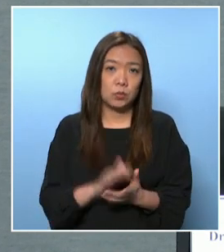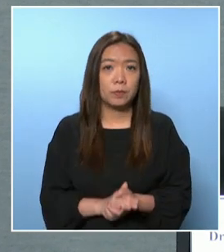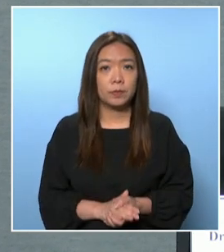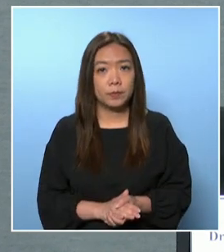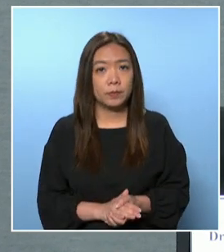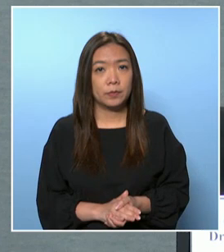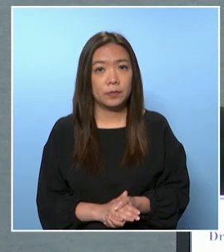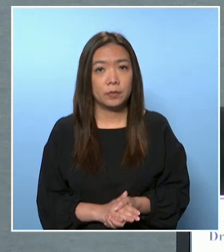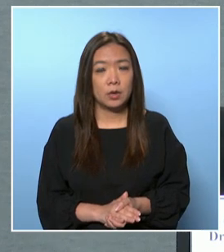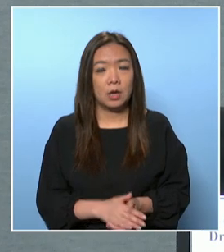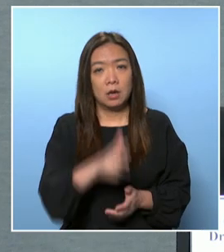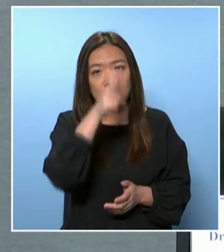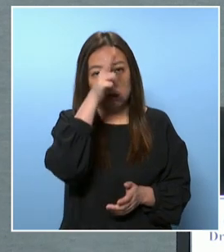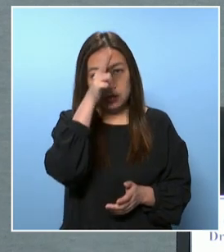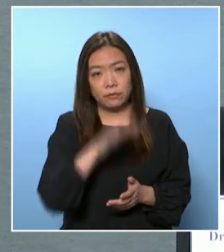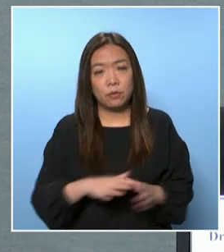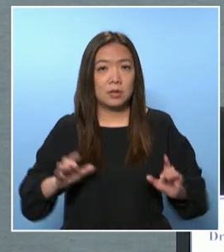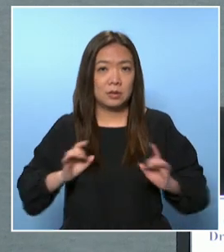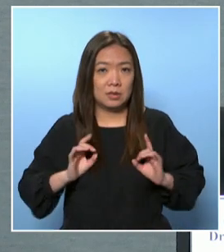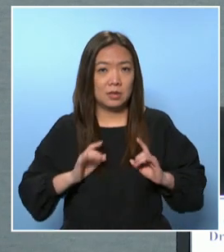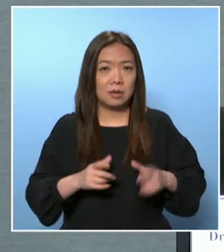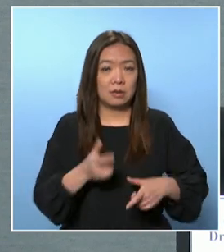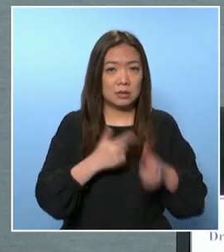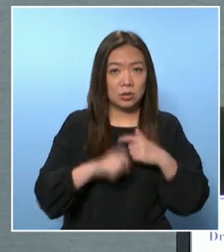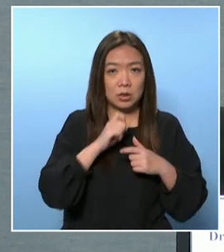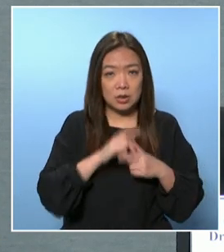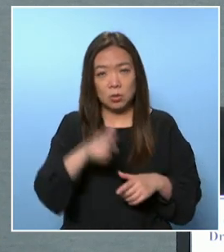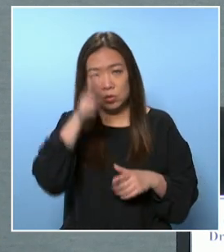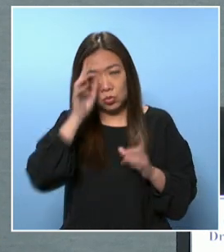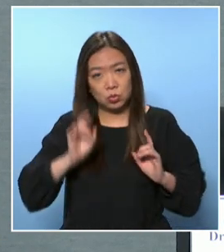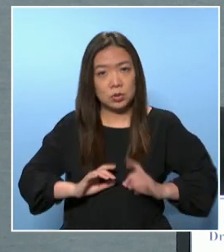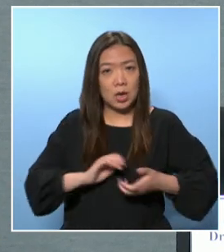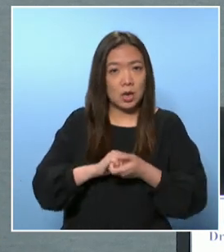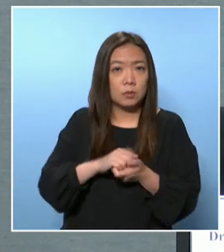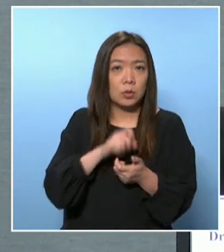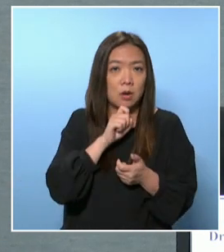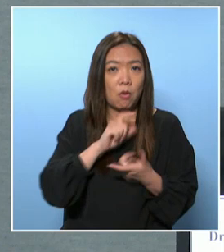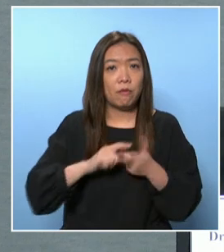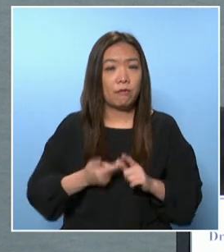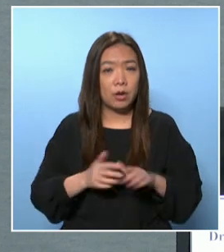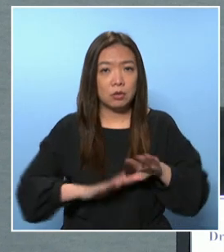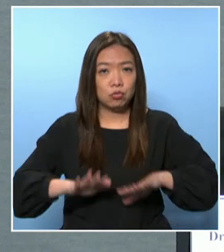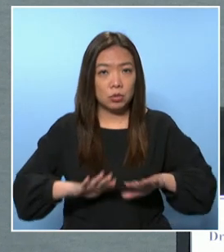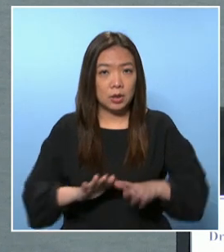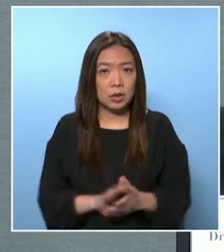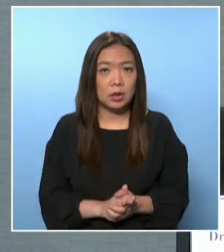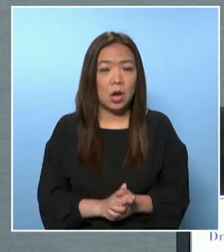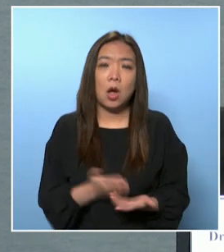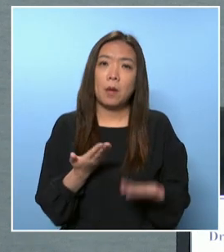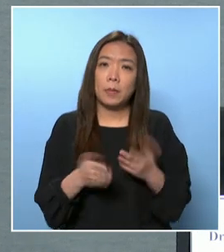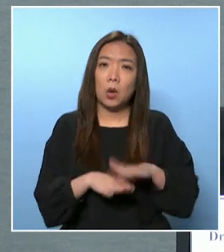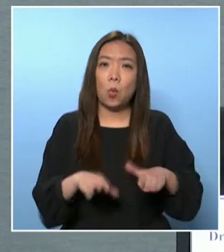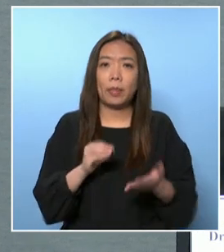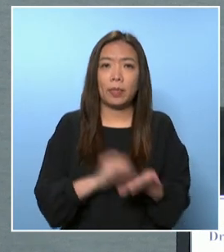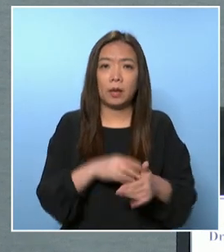utilizing the primary health care. We do have the PPP scheme. There is the private